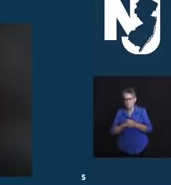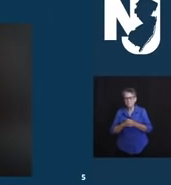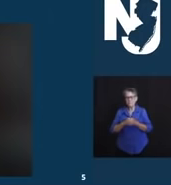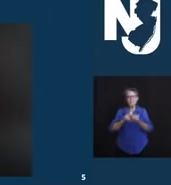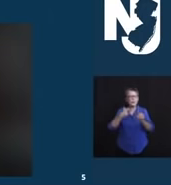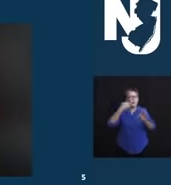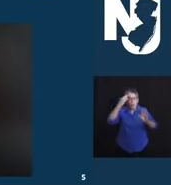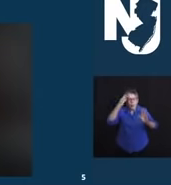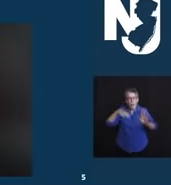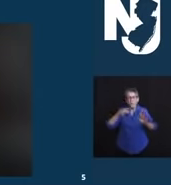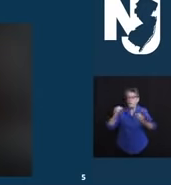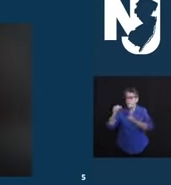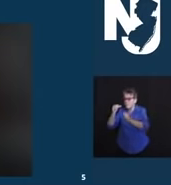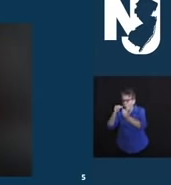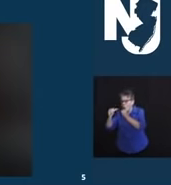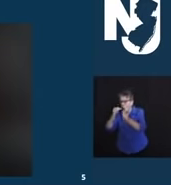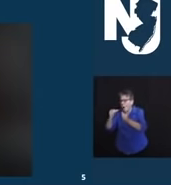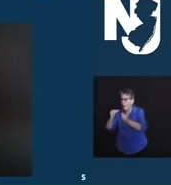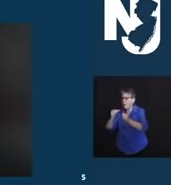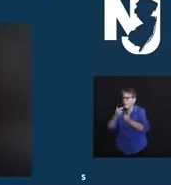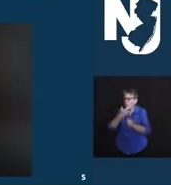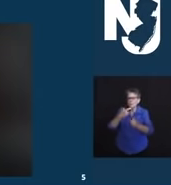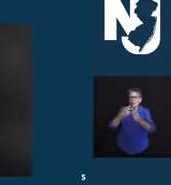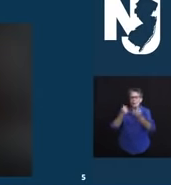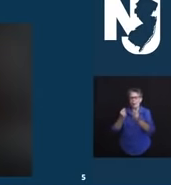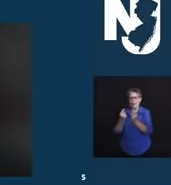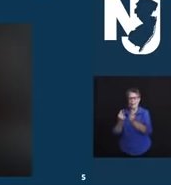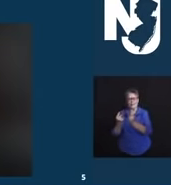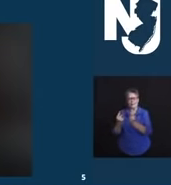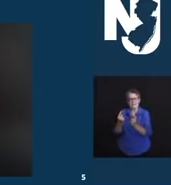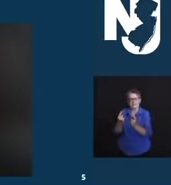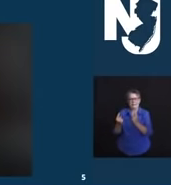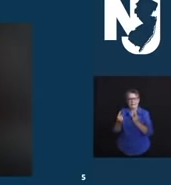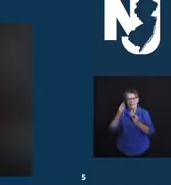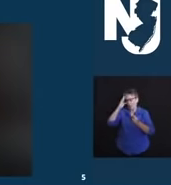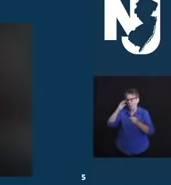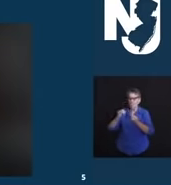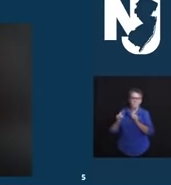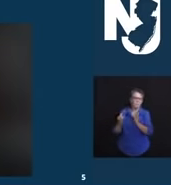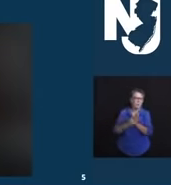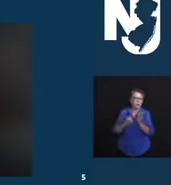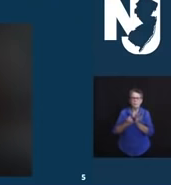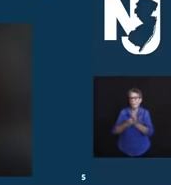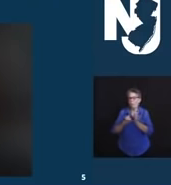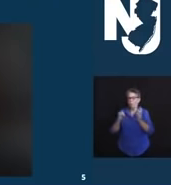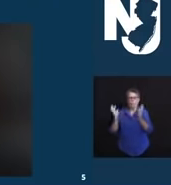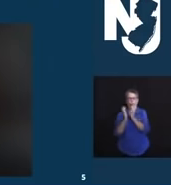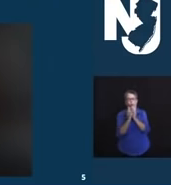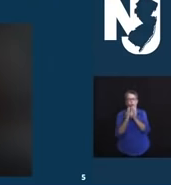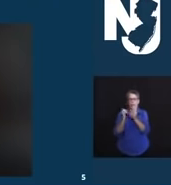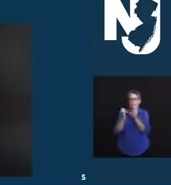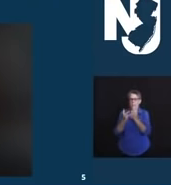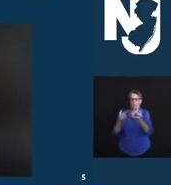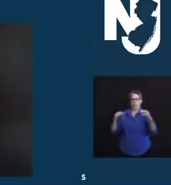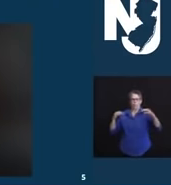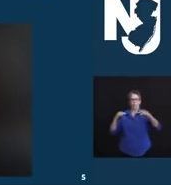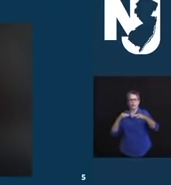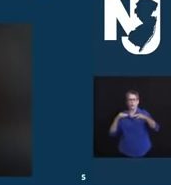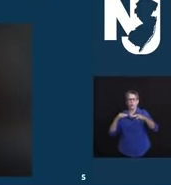takes one match to start a wildfire, and it only takes one infected bargoer to ignite